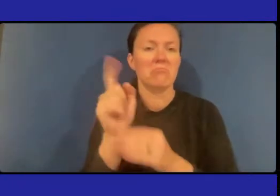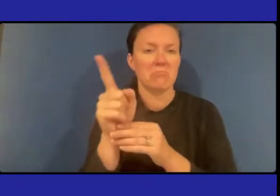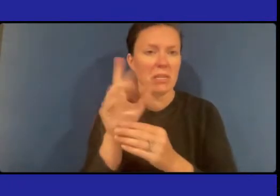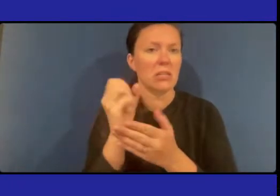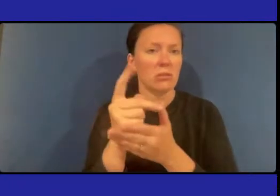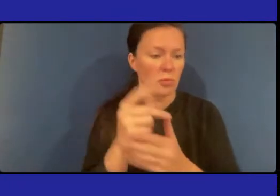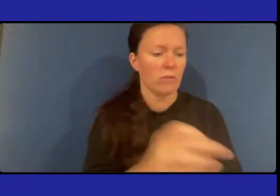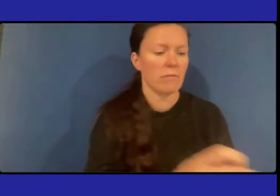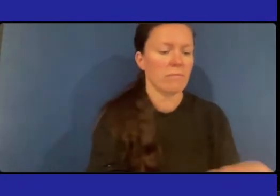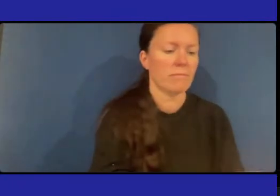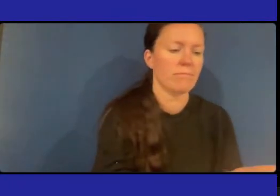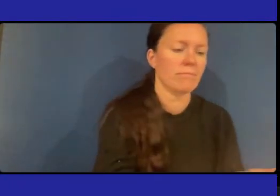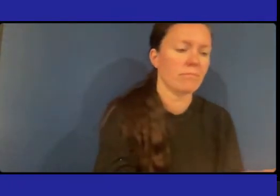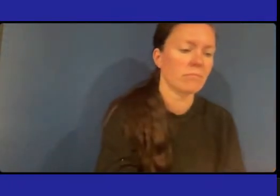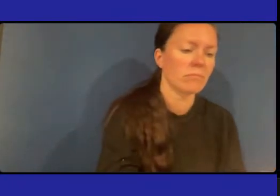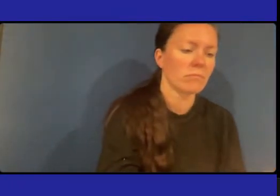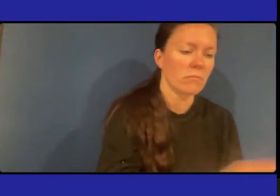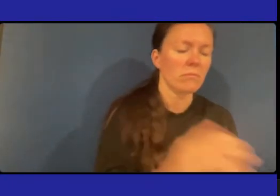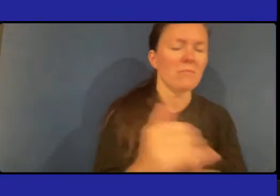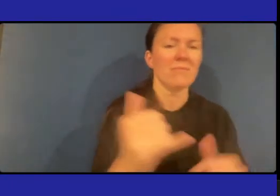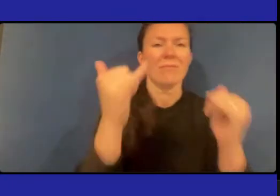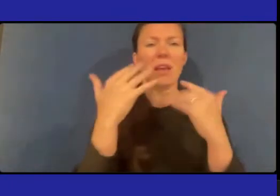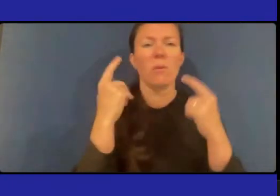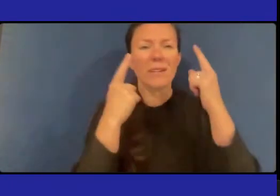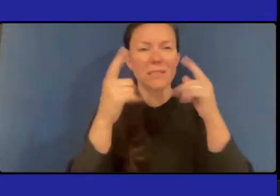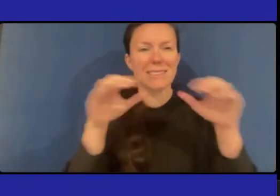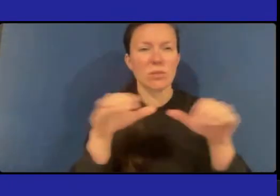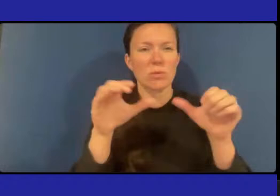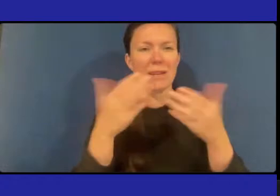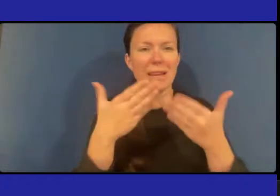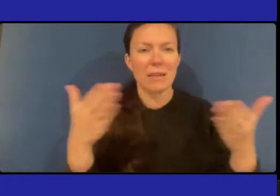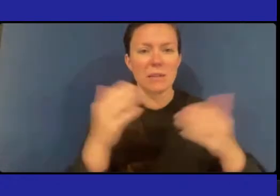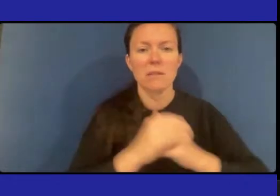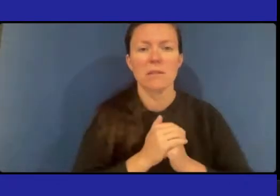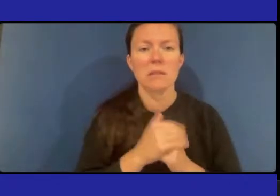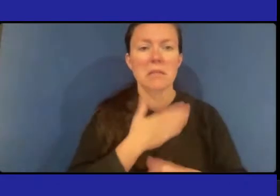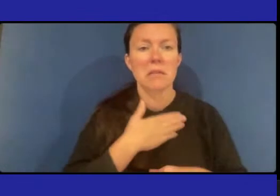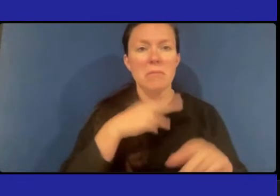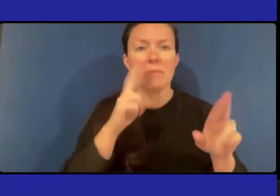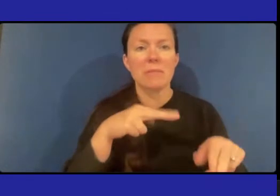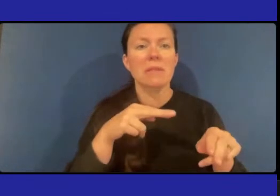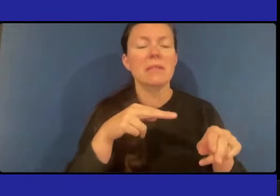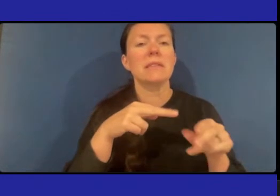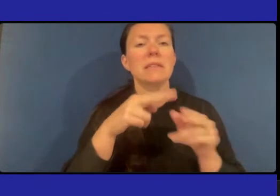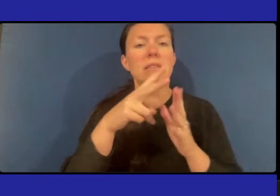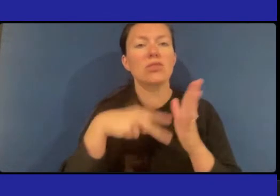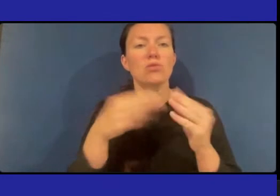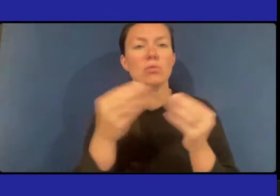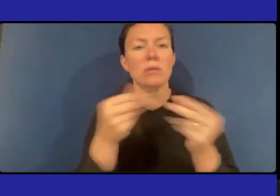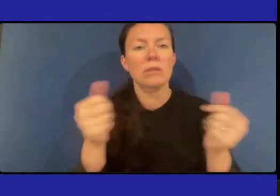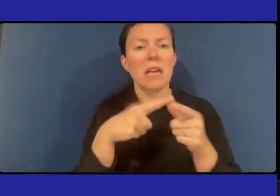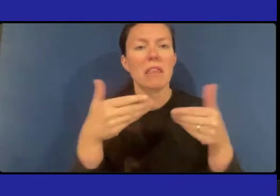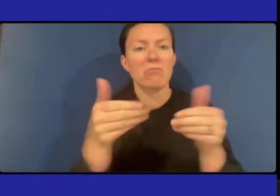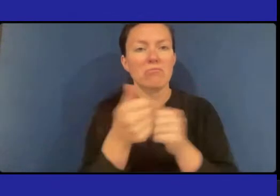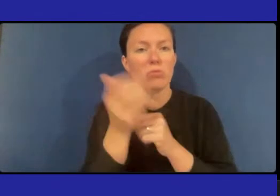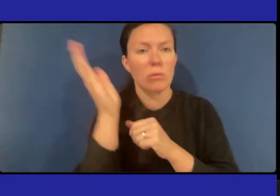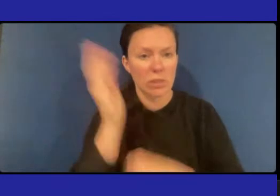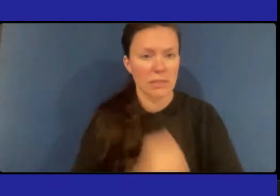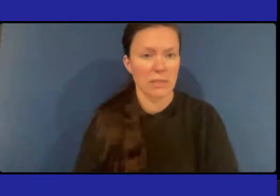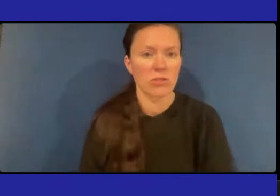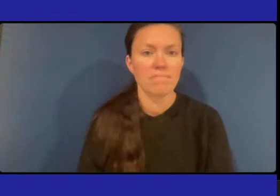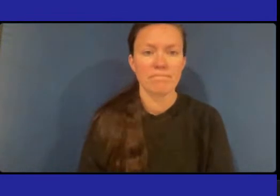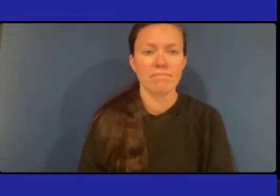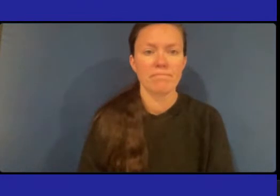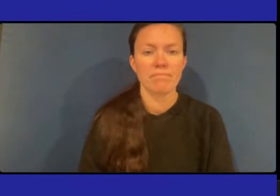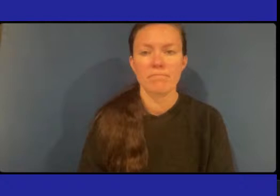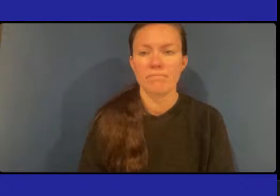now consider an action item. Ms. Yan, please read the resolution into the record and proceed with the presentation. Patsy.